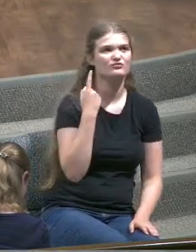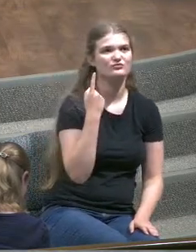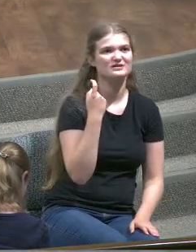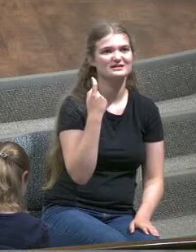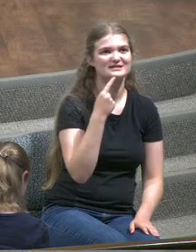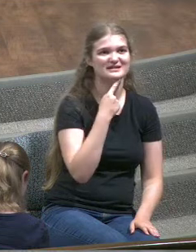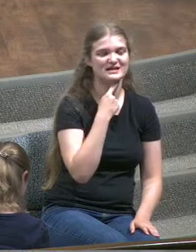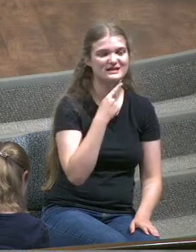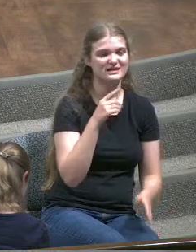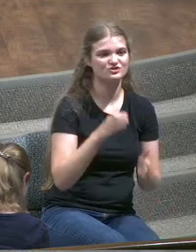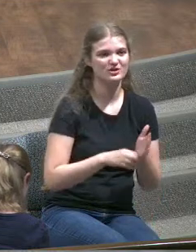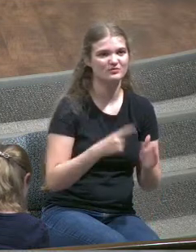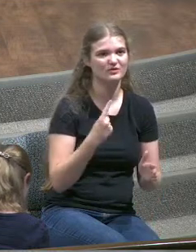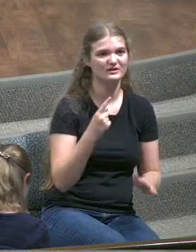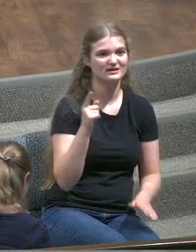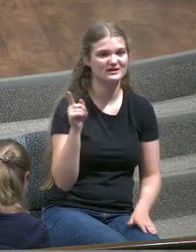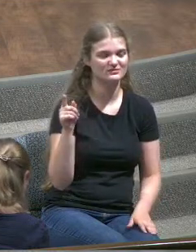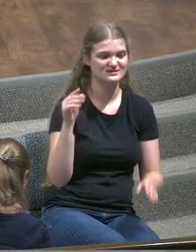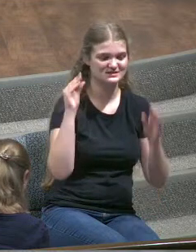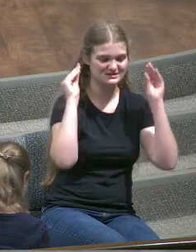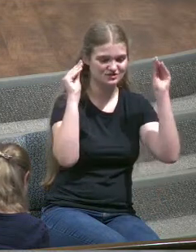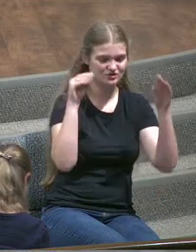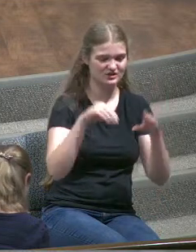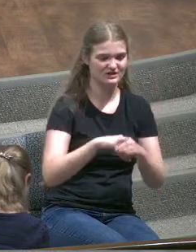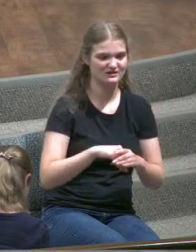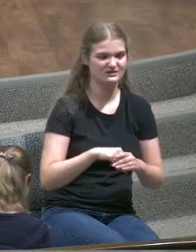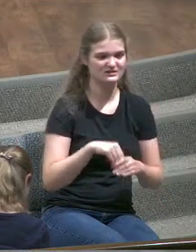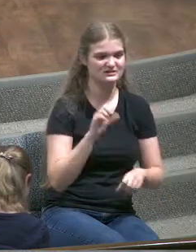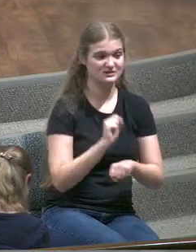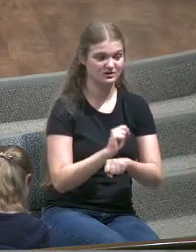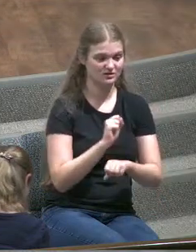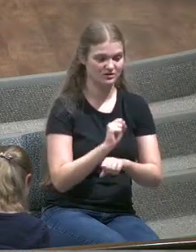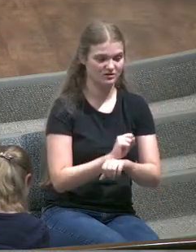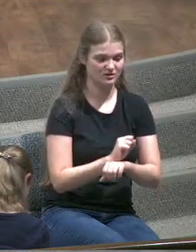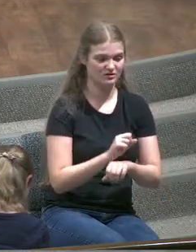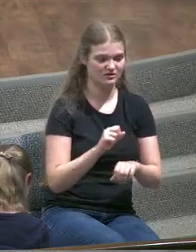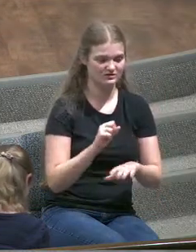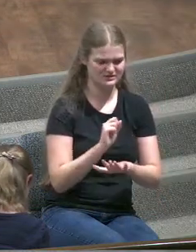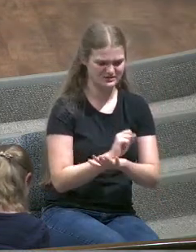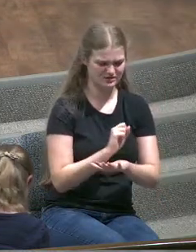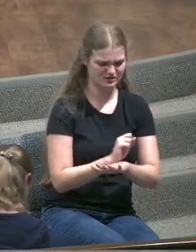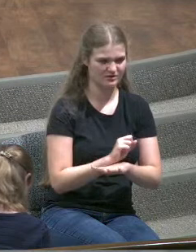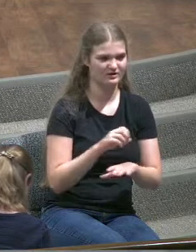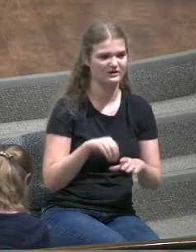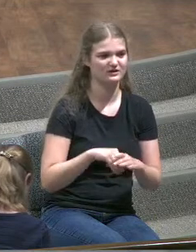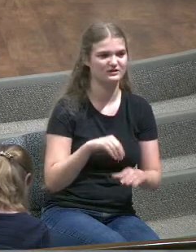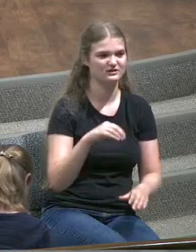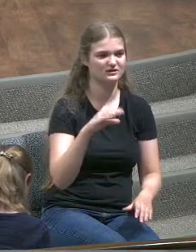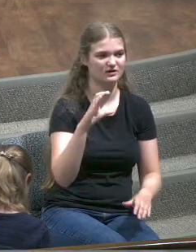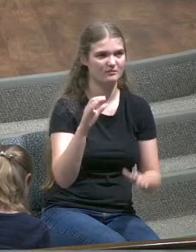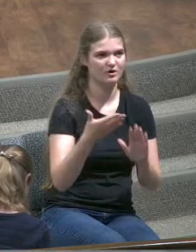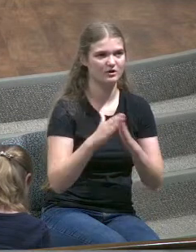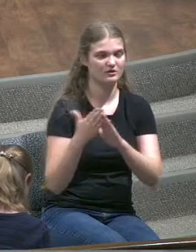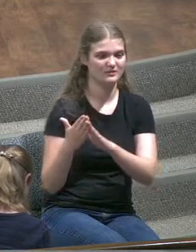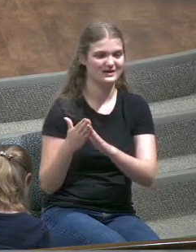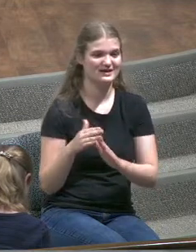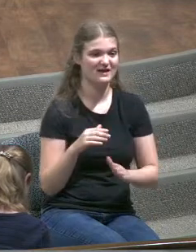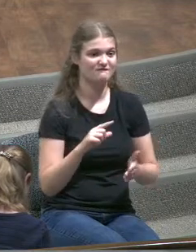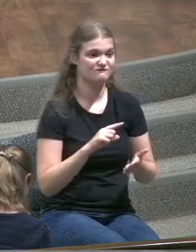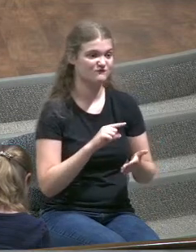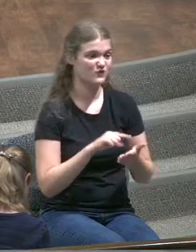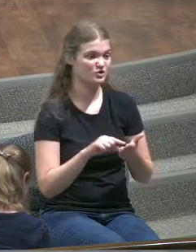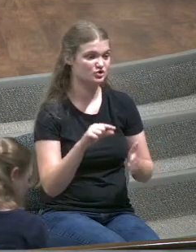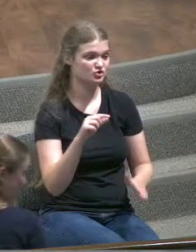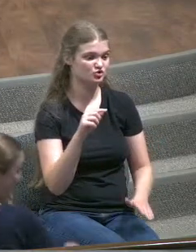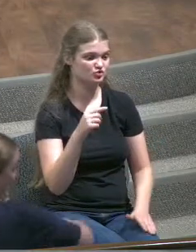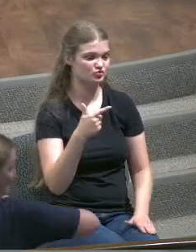in chapter 1, he had been teaching in the synagogue in Capernaum. And it says in verse 21 of chapter 1,